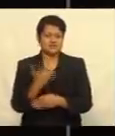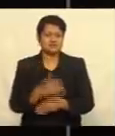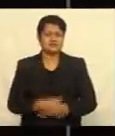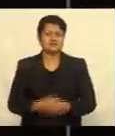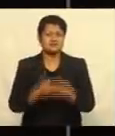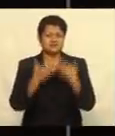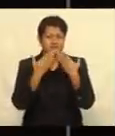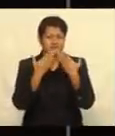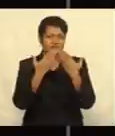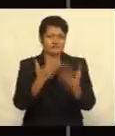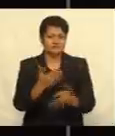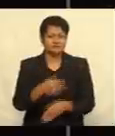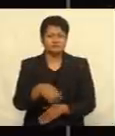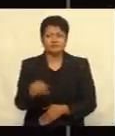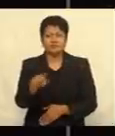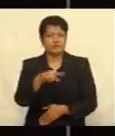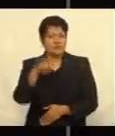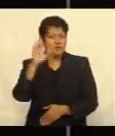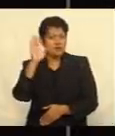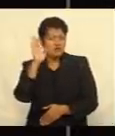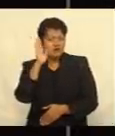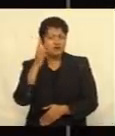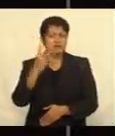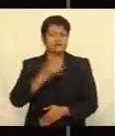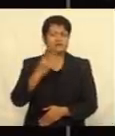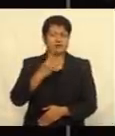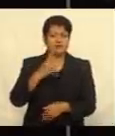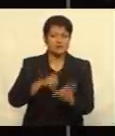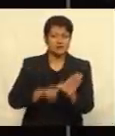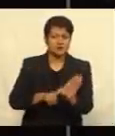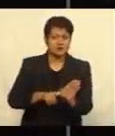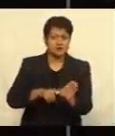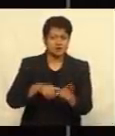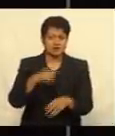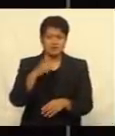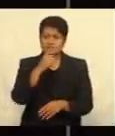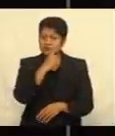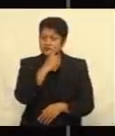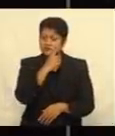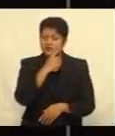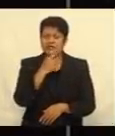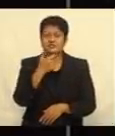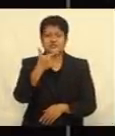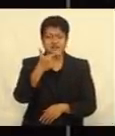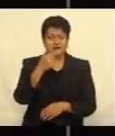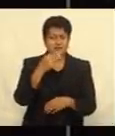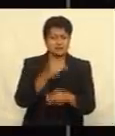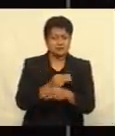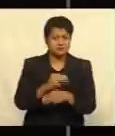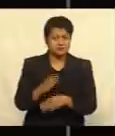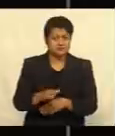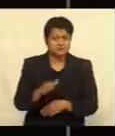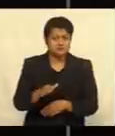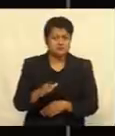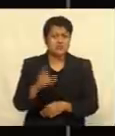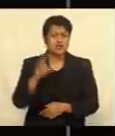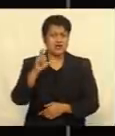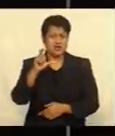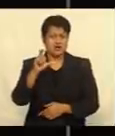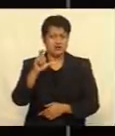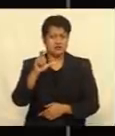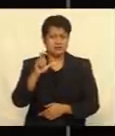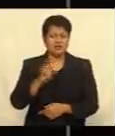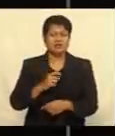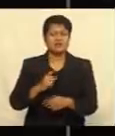Josiah, as you've heard, a 14-year-old girl and a 7-month-old child from Wainitarawau settlement in Cunningham are the country's